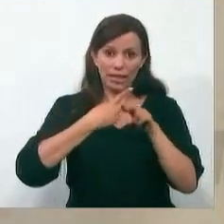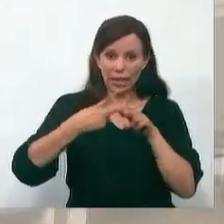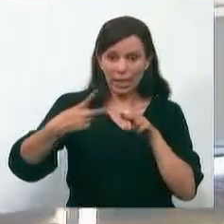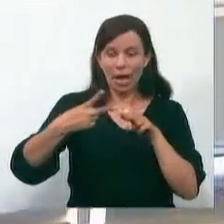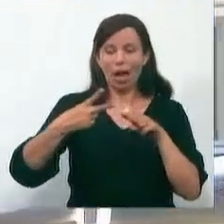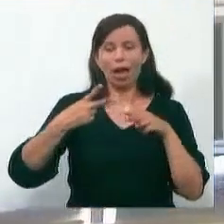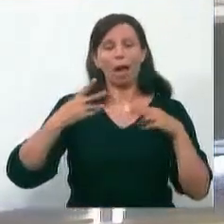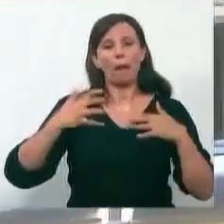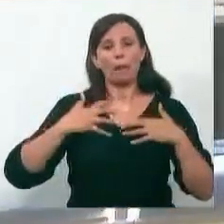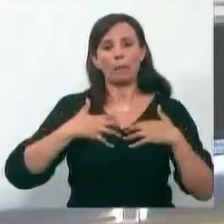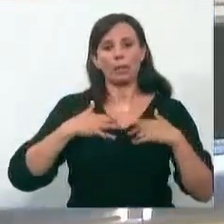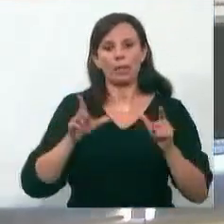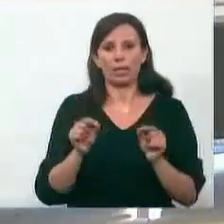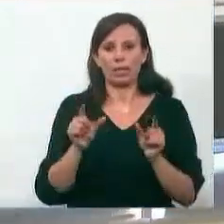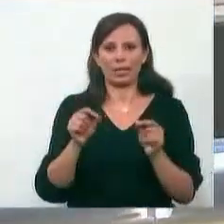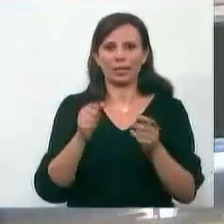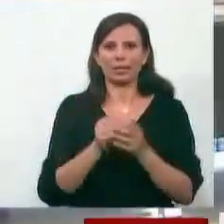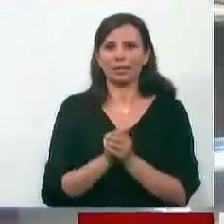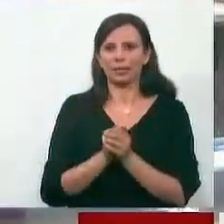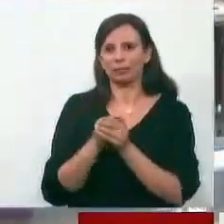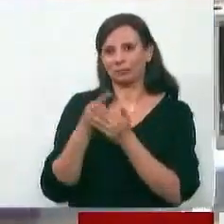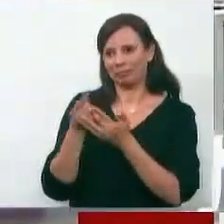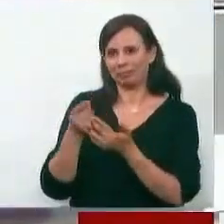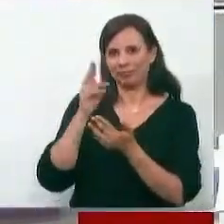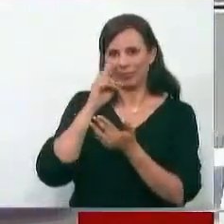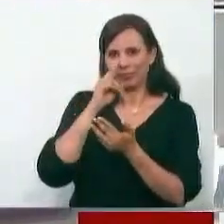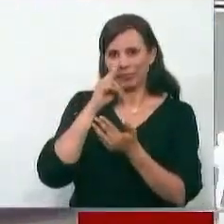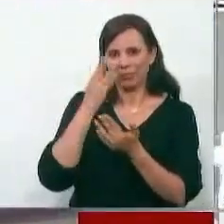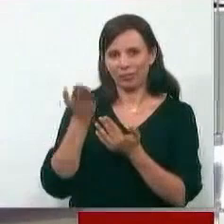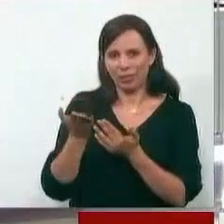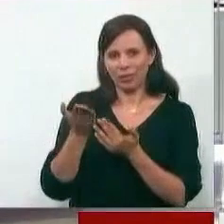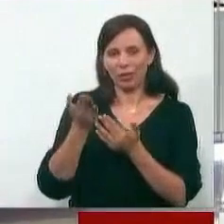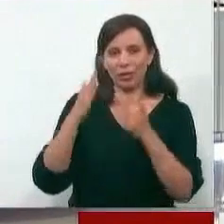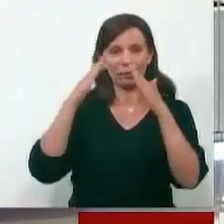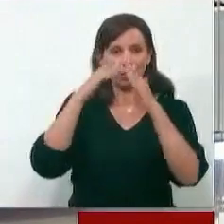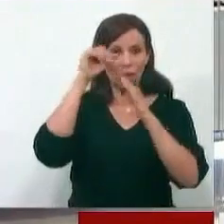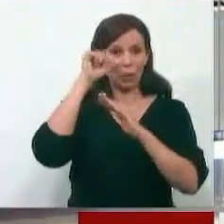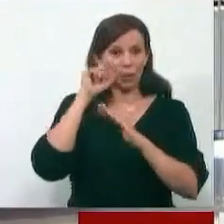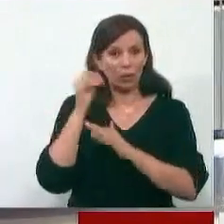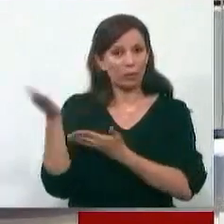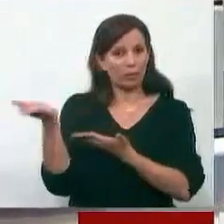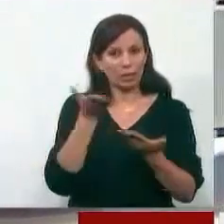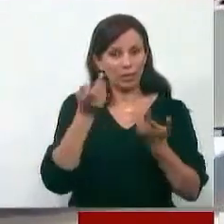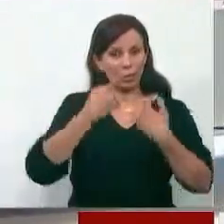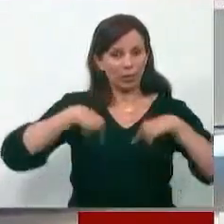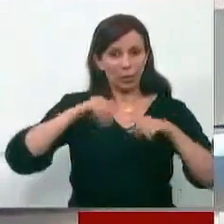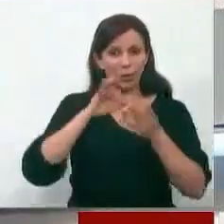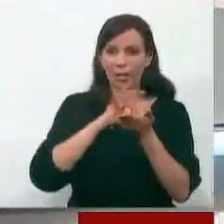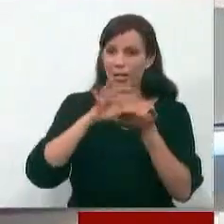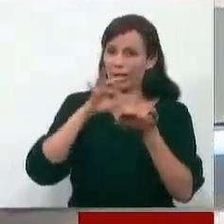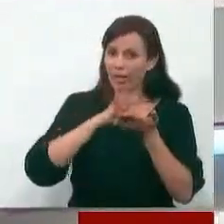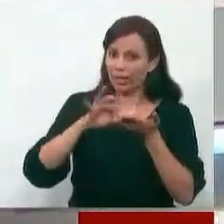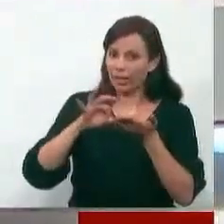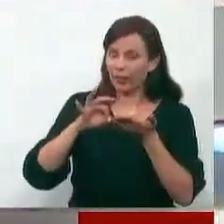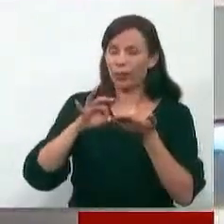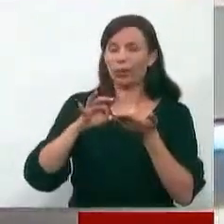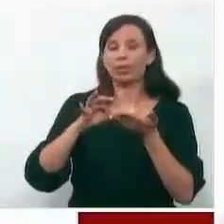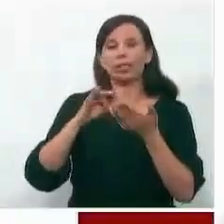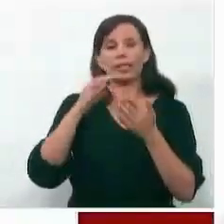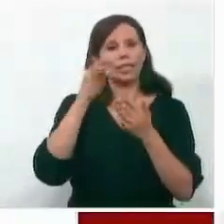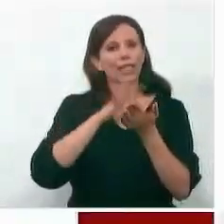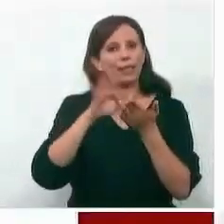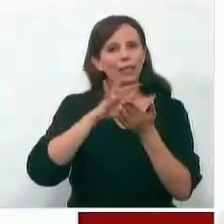From experience, political reporters go to the White House, when we're invited, Travel reporters go to hotels, and you take